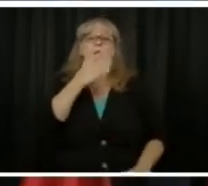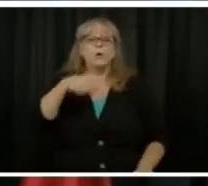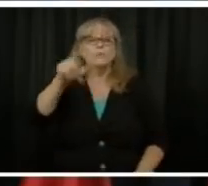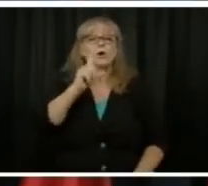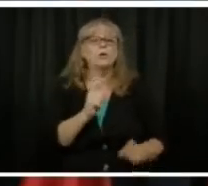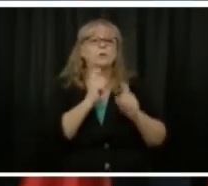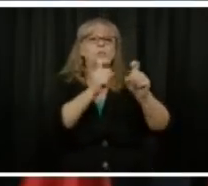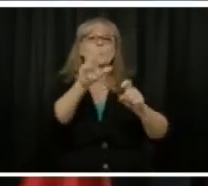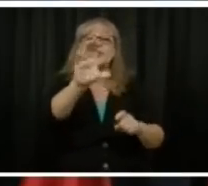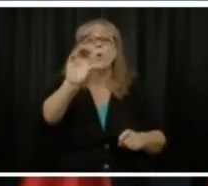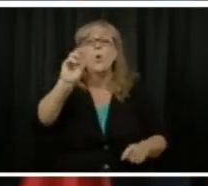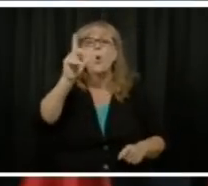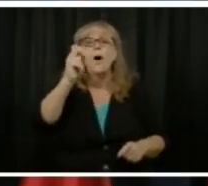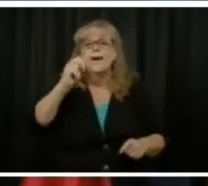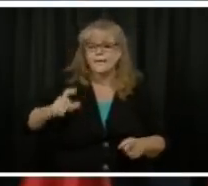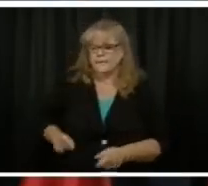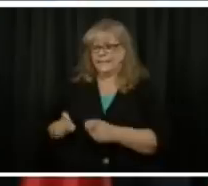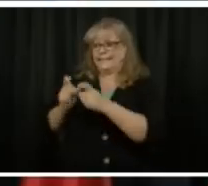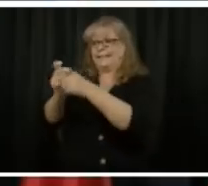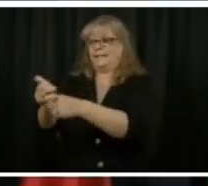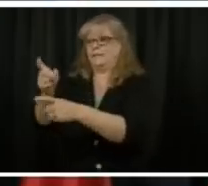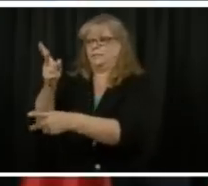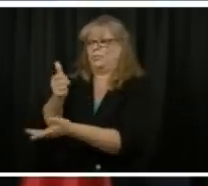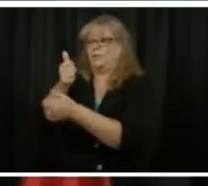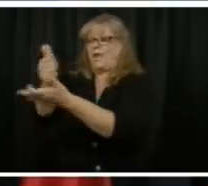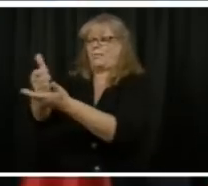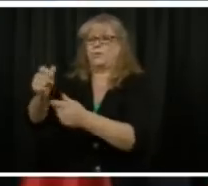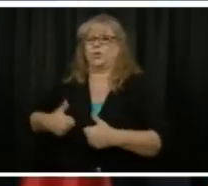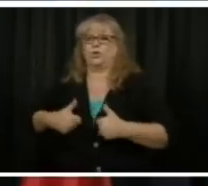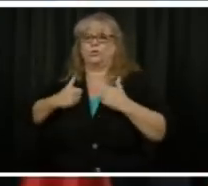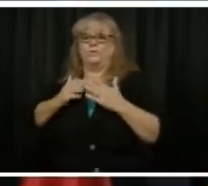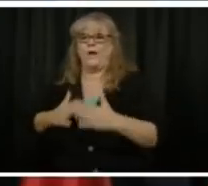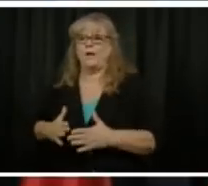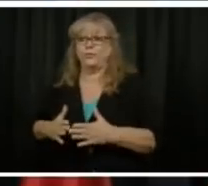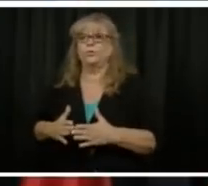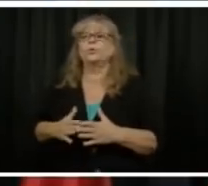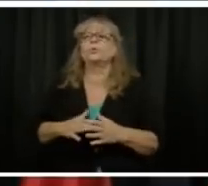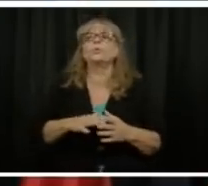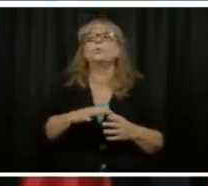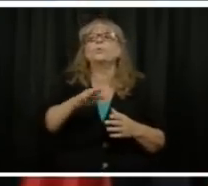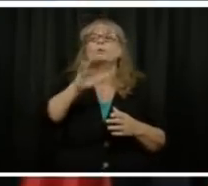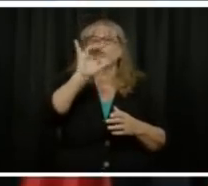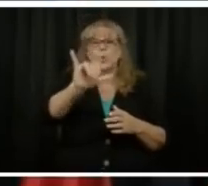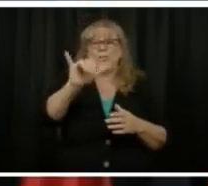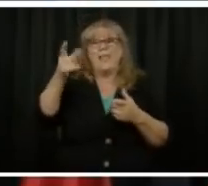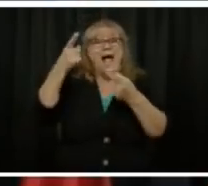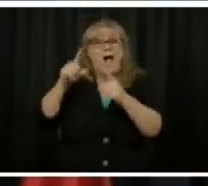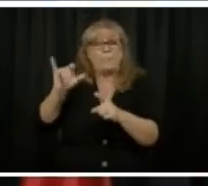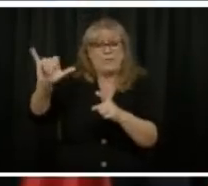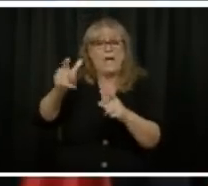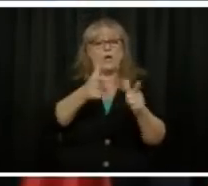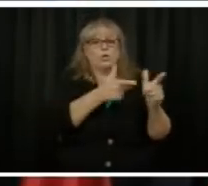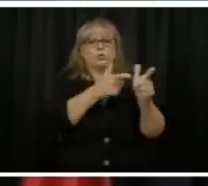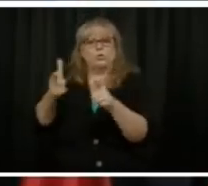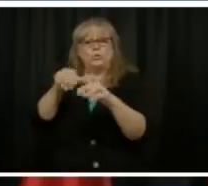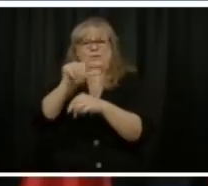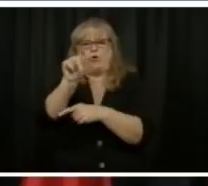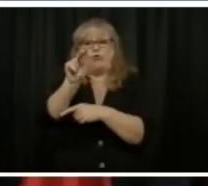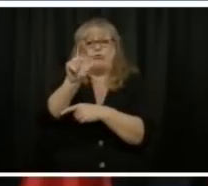mourn the great loss that our state experienced in the Aurora theater shooting. This pandemic has cost our